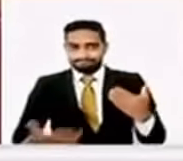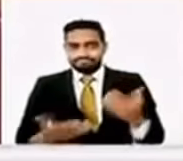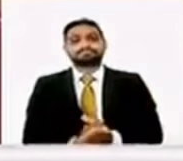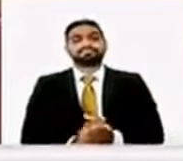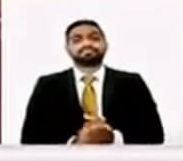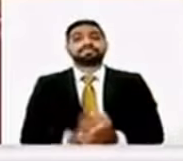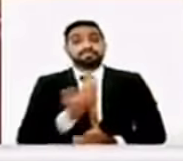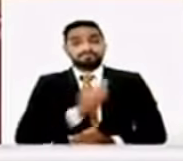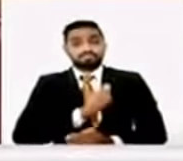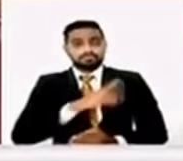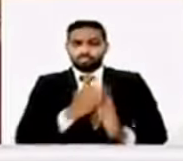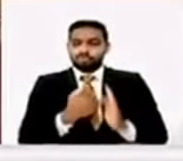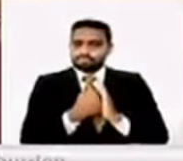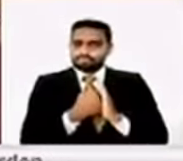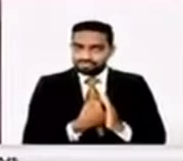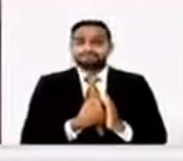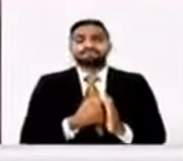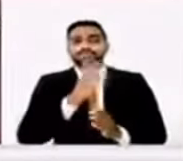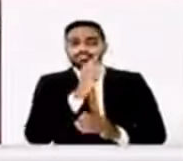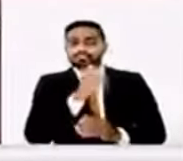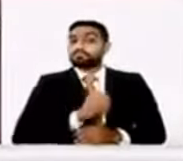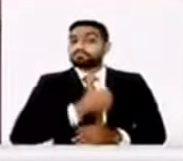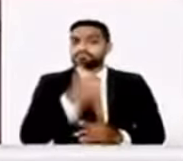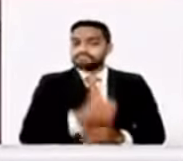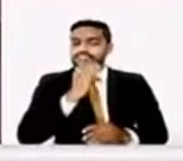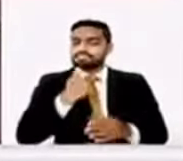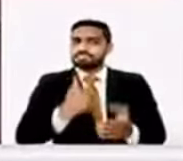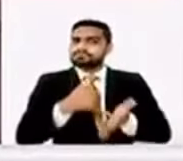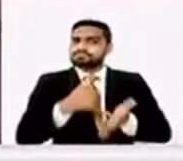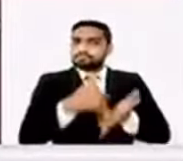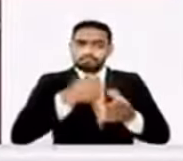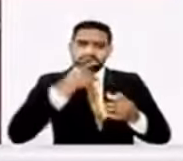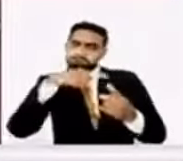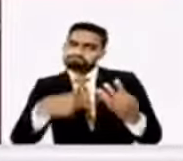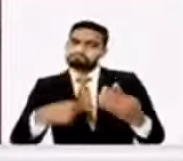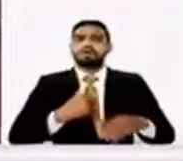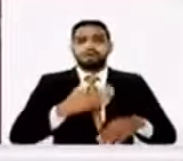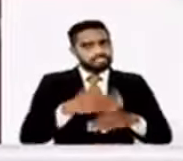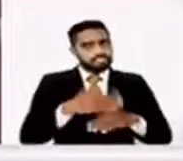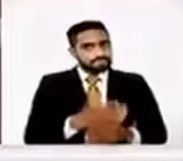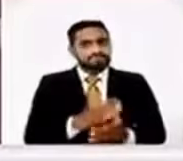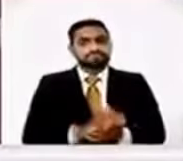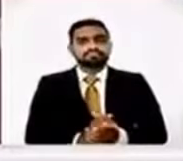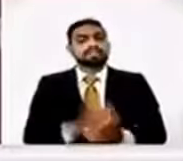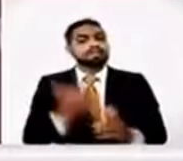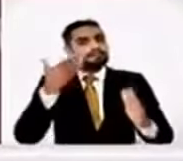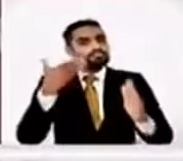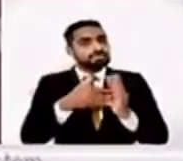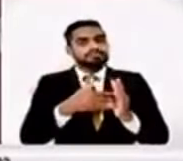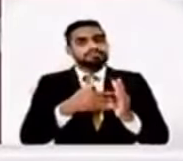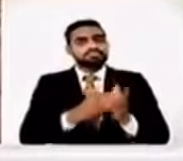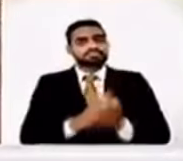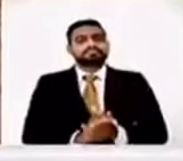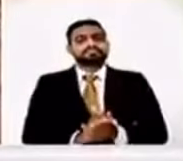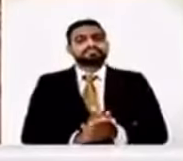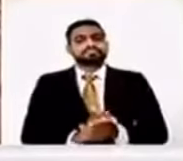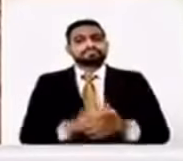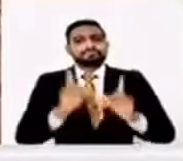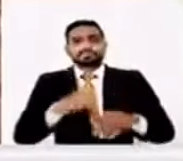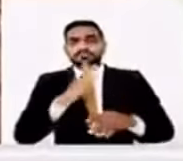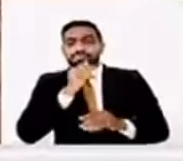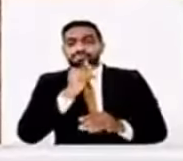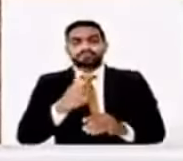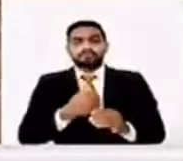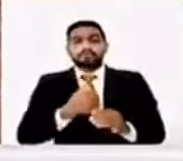the recipient of many honours during his lifetime, including titles such as Sasana Sobhana, Sasana